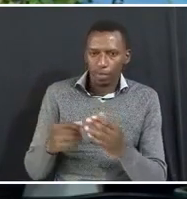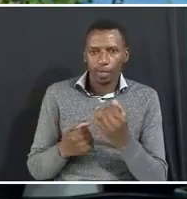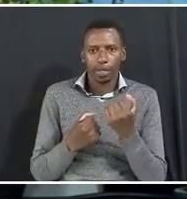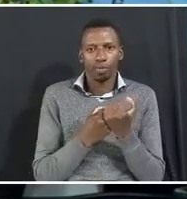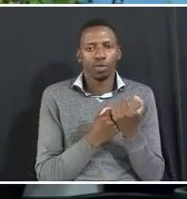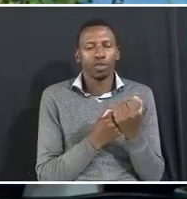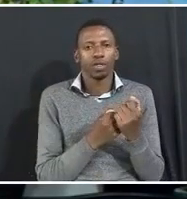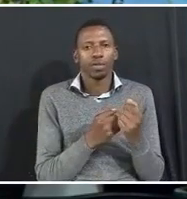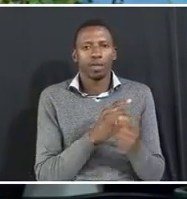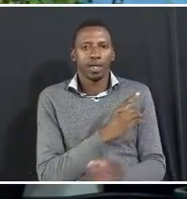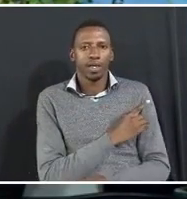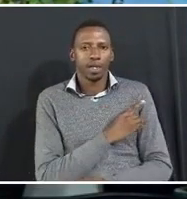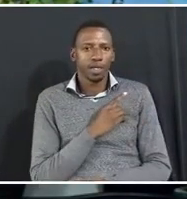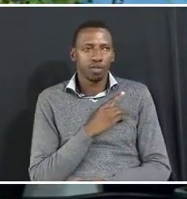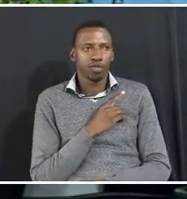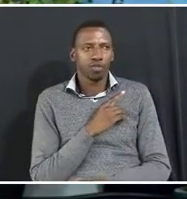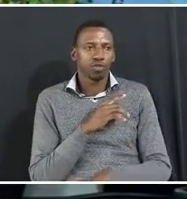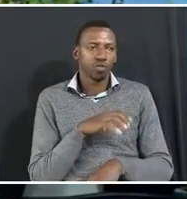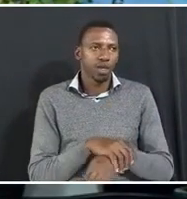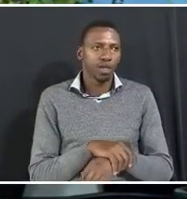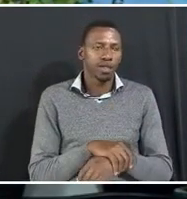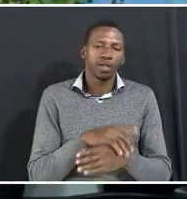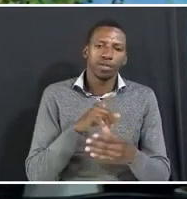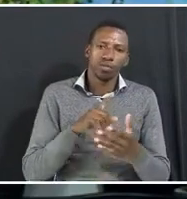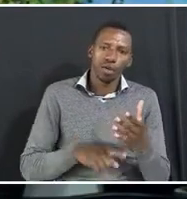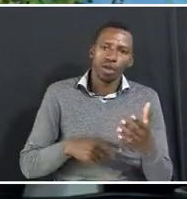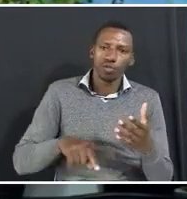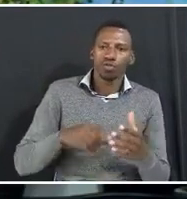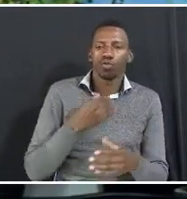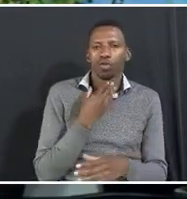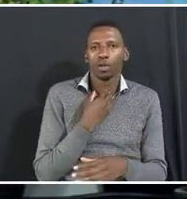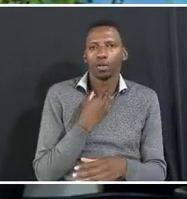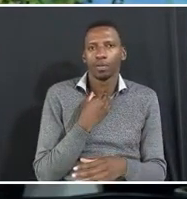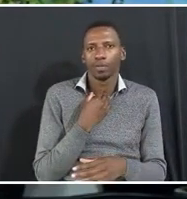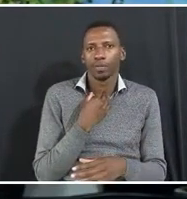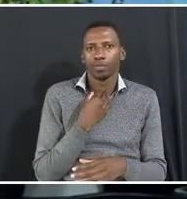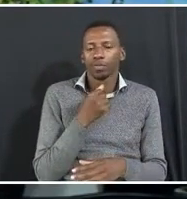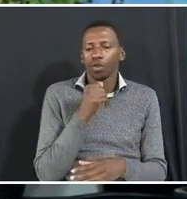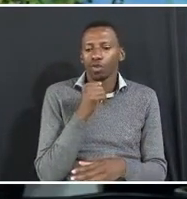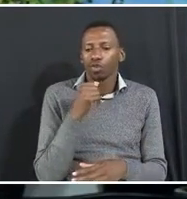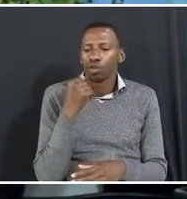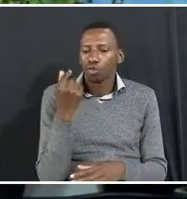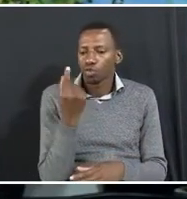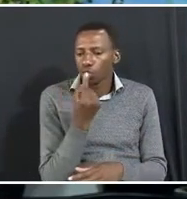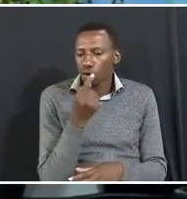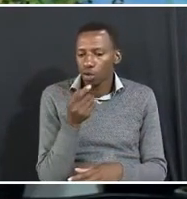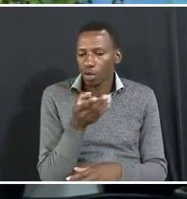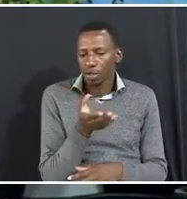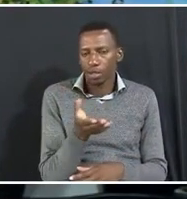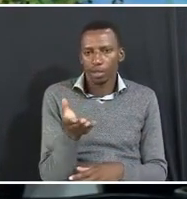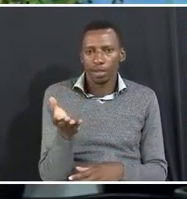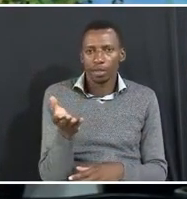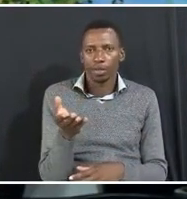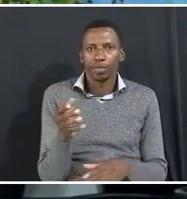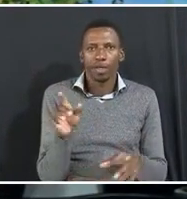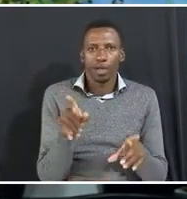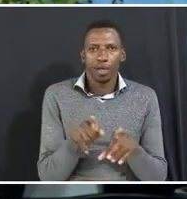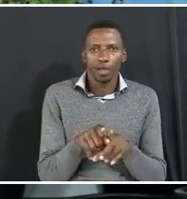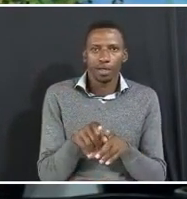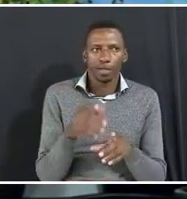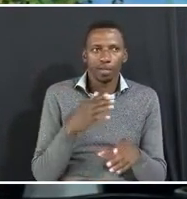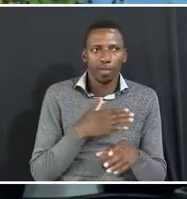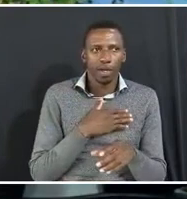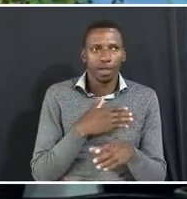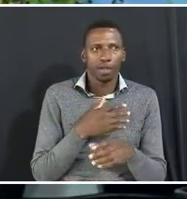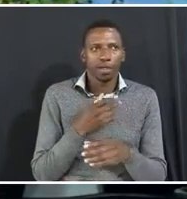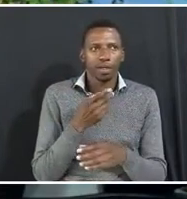deaconate in order to get whatever we want. And it's not only this. As my fellow panelists have mentioned,